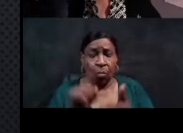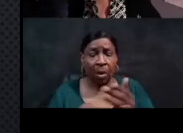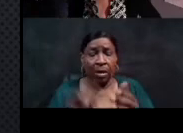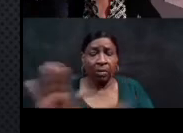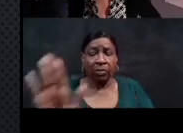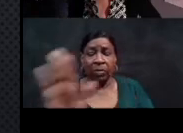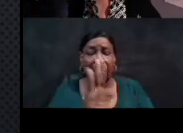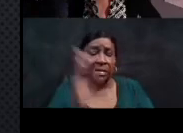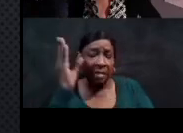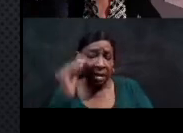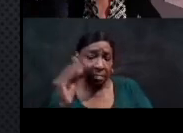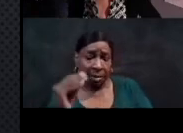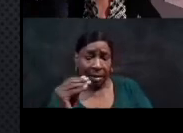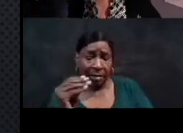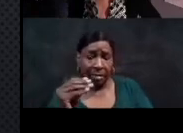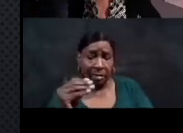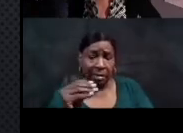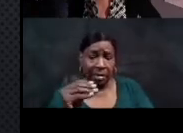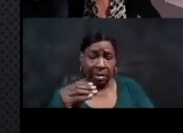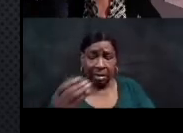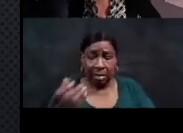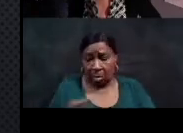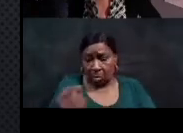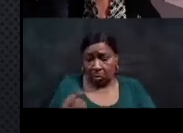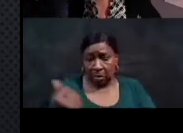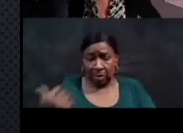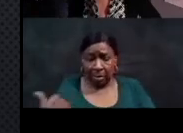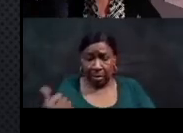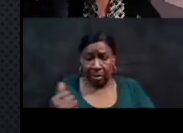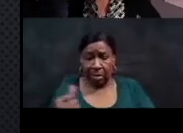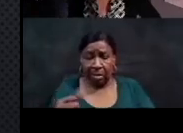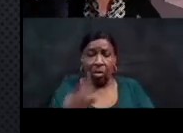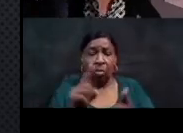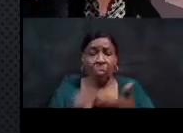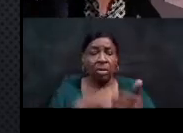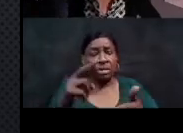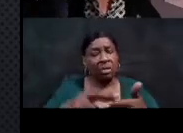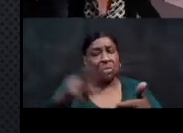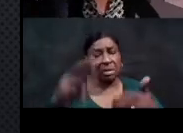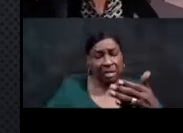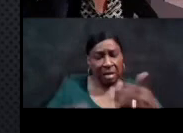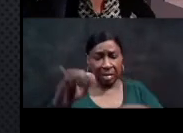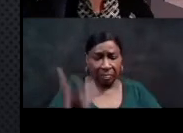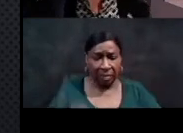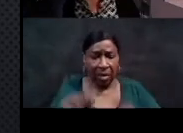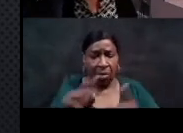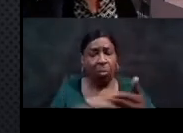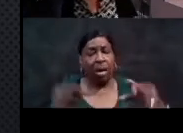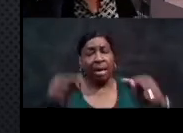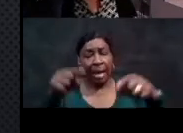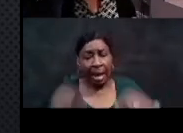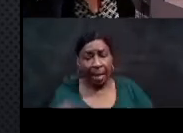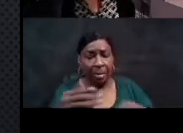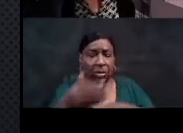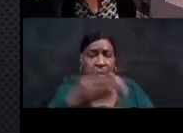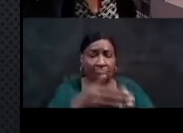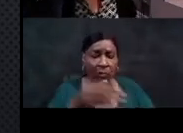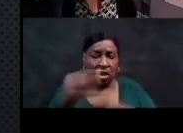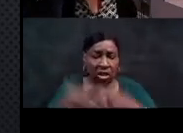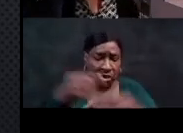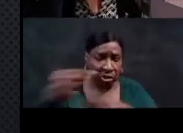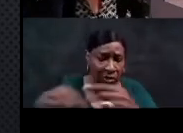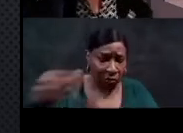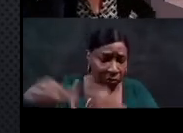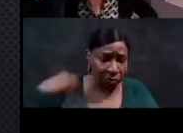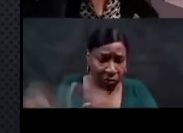of detention and of its closure? What is the aftermath? What happens over generations? How do